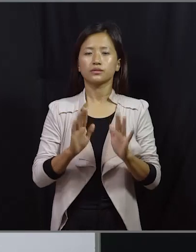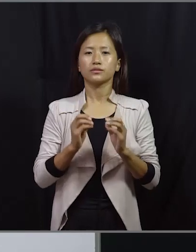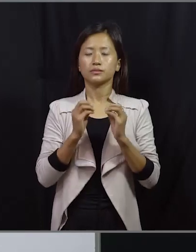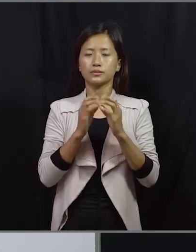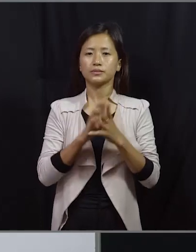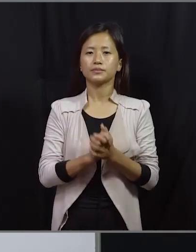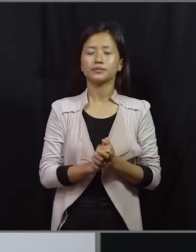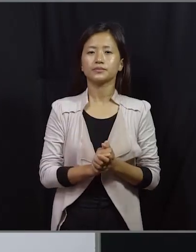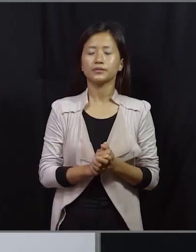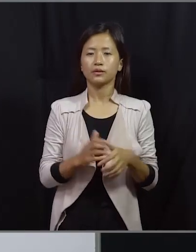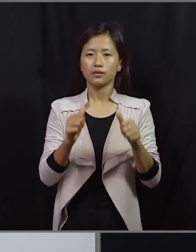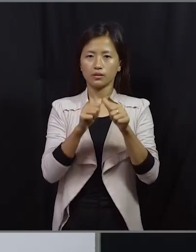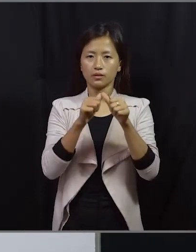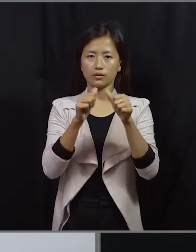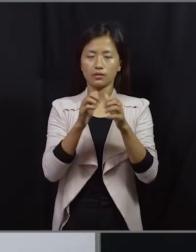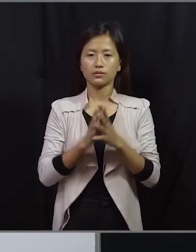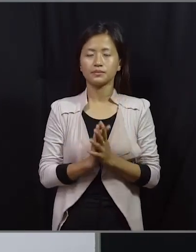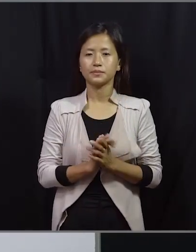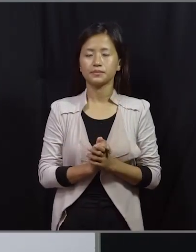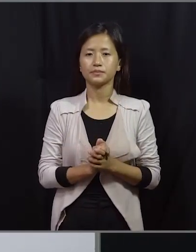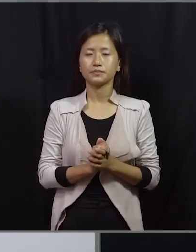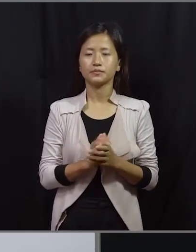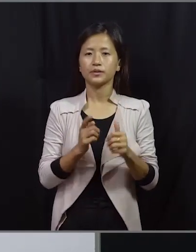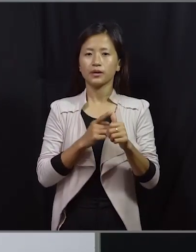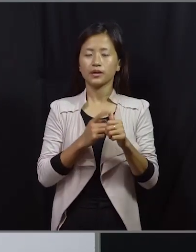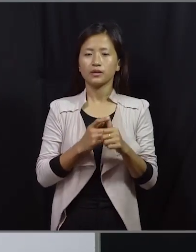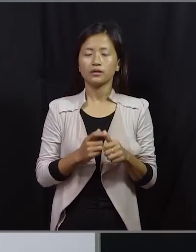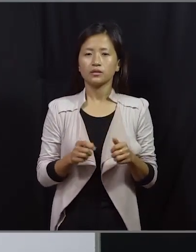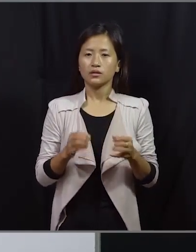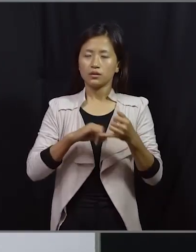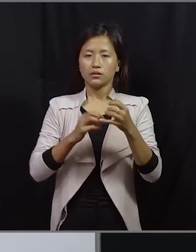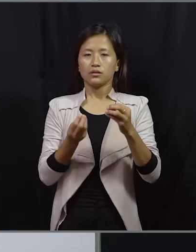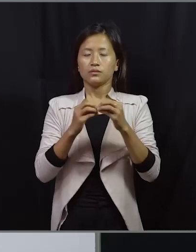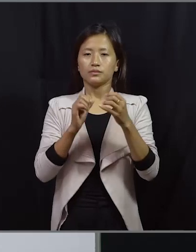that A is a subset of B, but